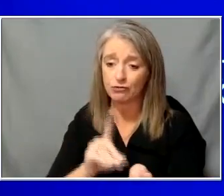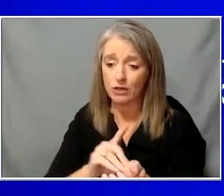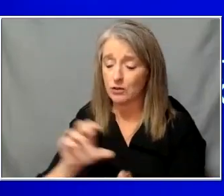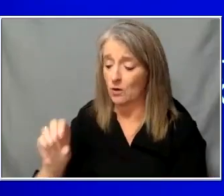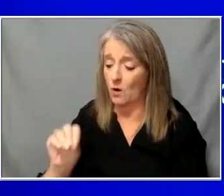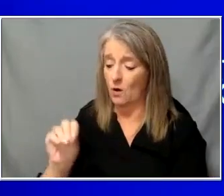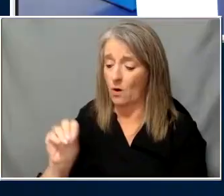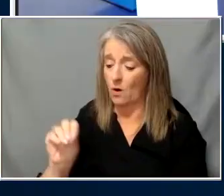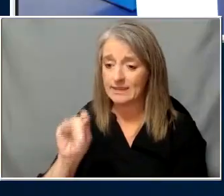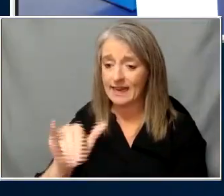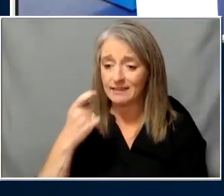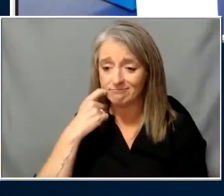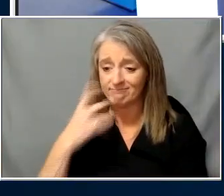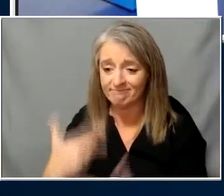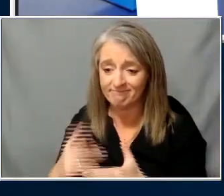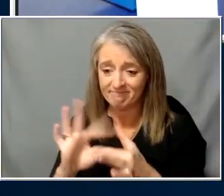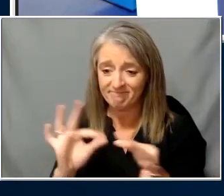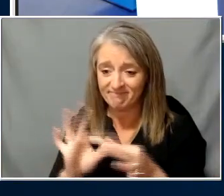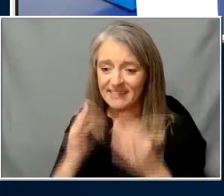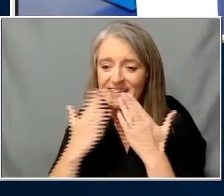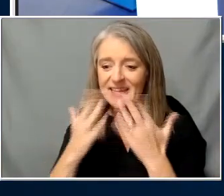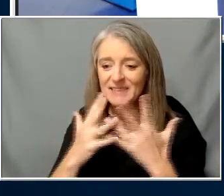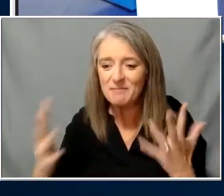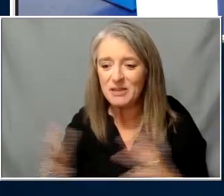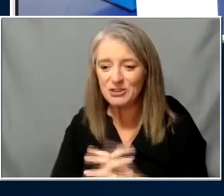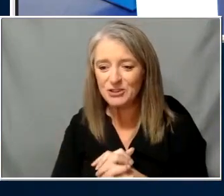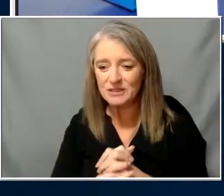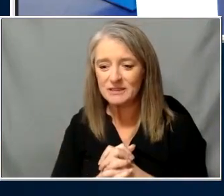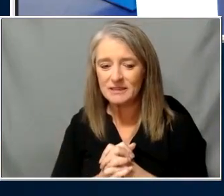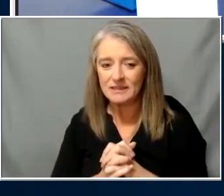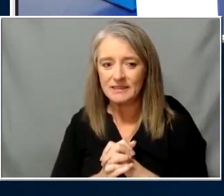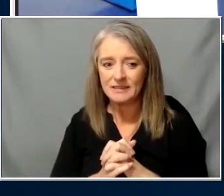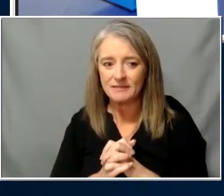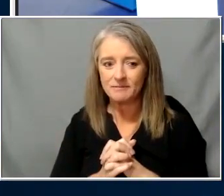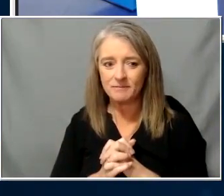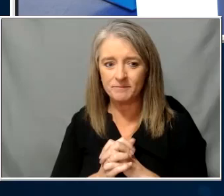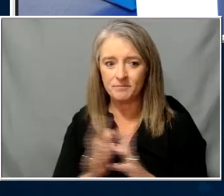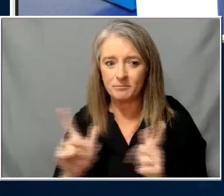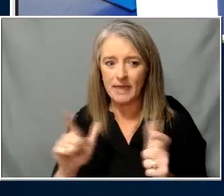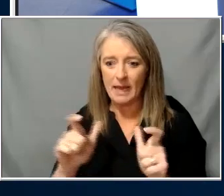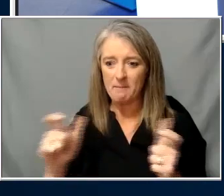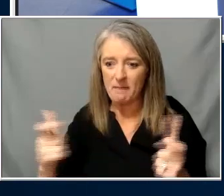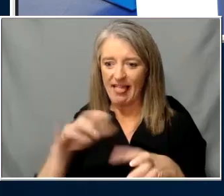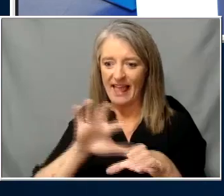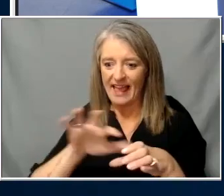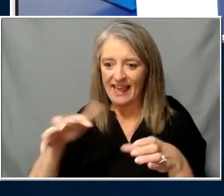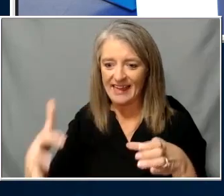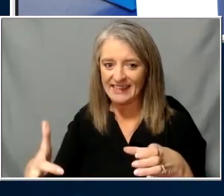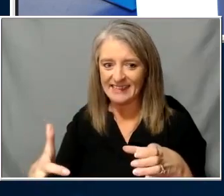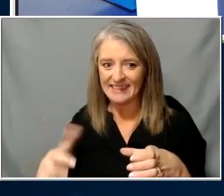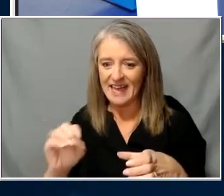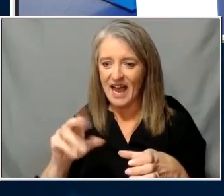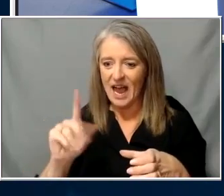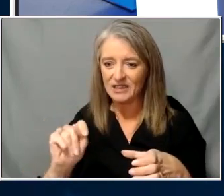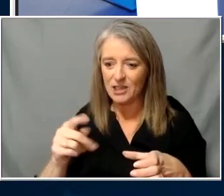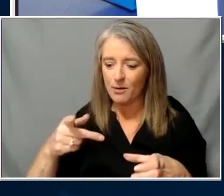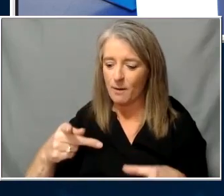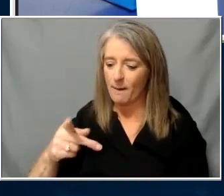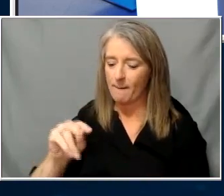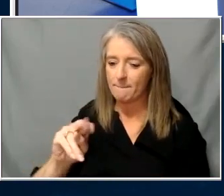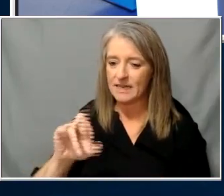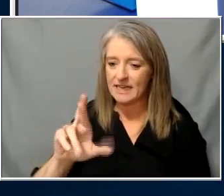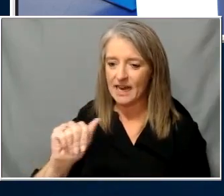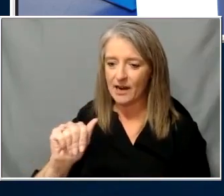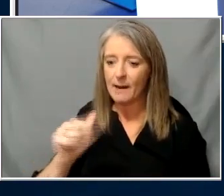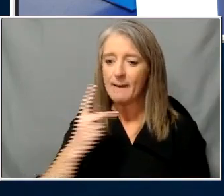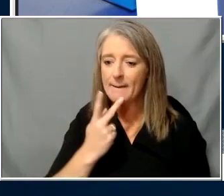talked about. All right, Doc Hawk, thanks so much. Okay, big plate of carbs for everybody here this morning. Throughout the month of October, Panera is selling pink ribbon